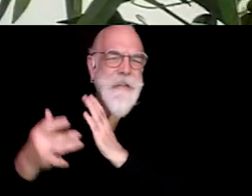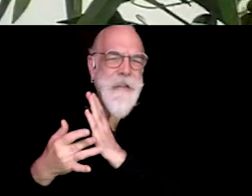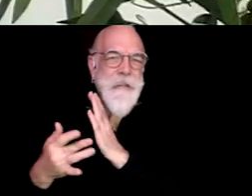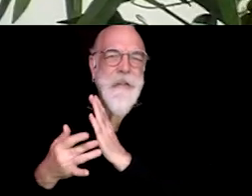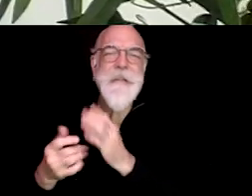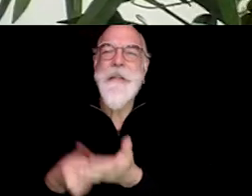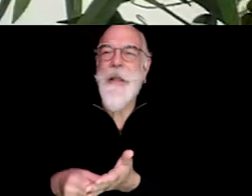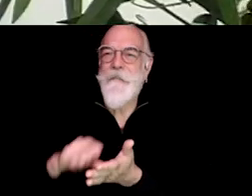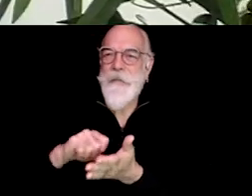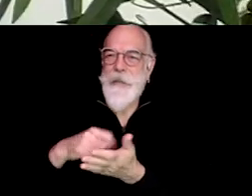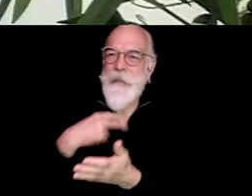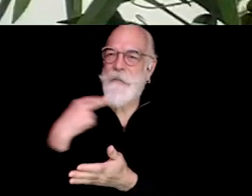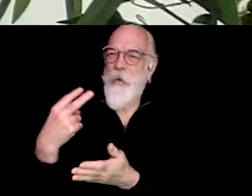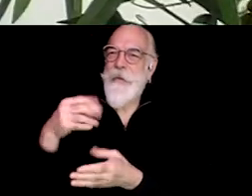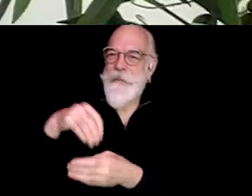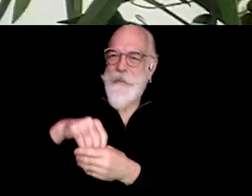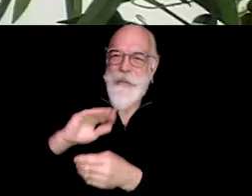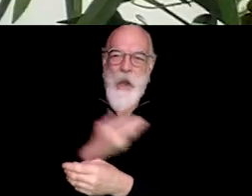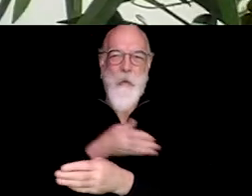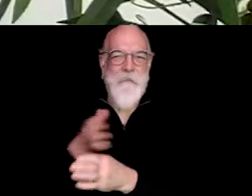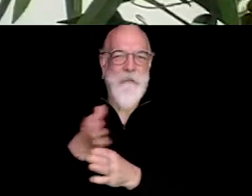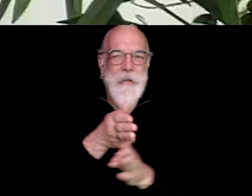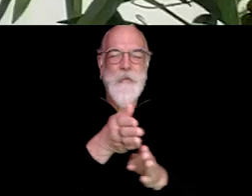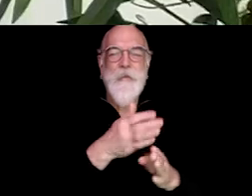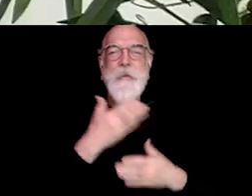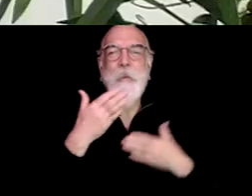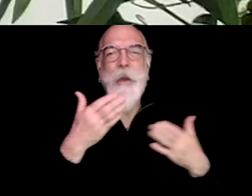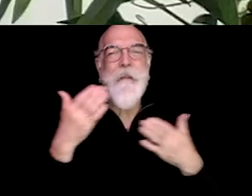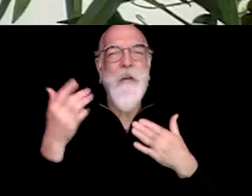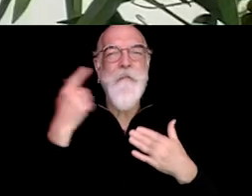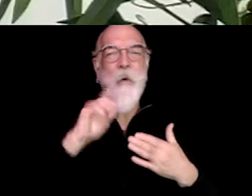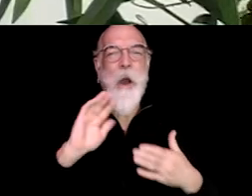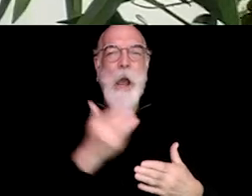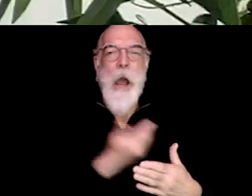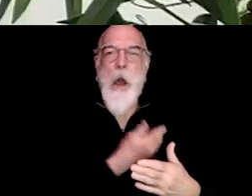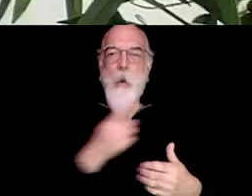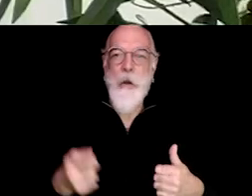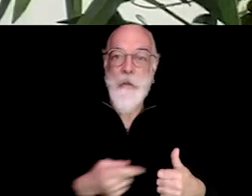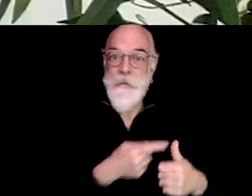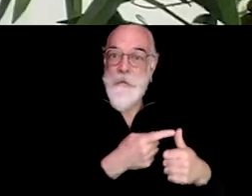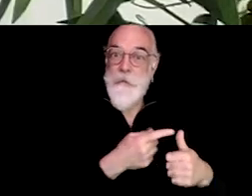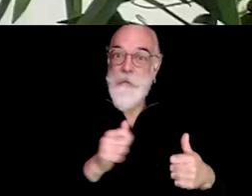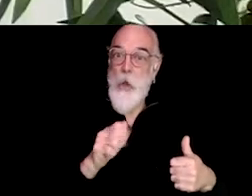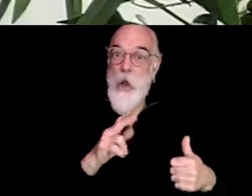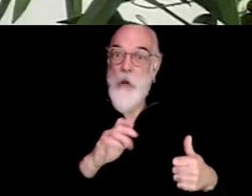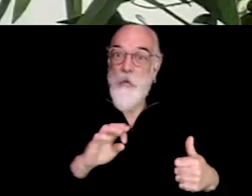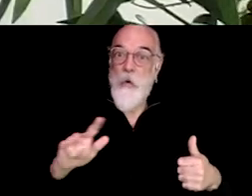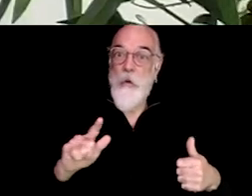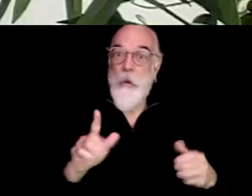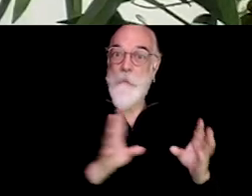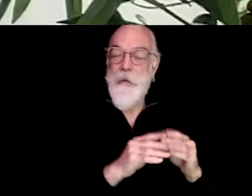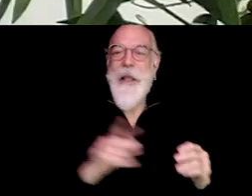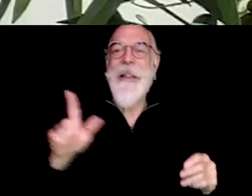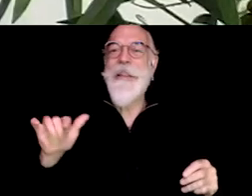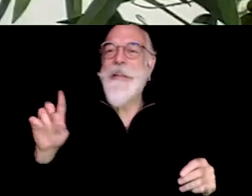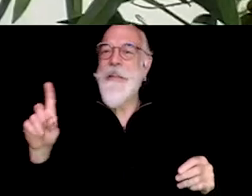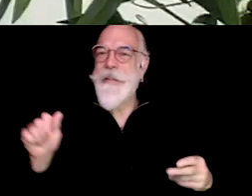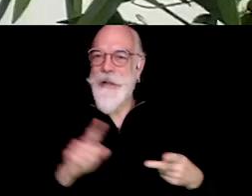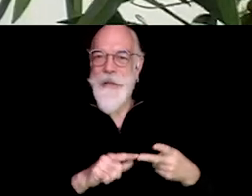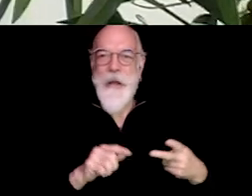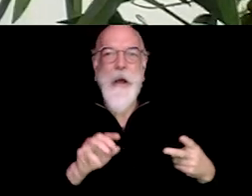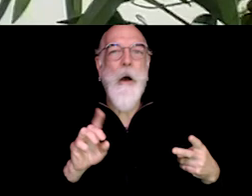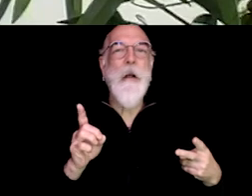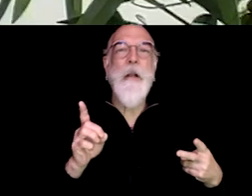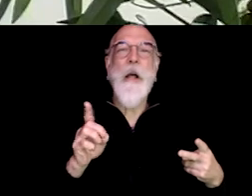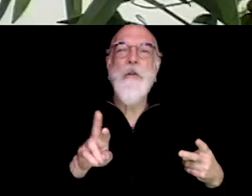in the field. We're so very grateful to our inaugural committee, our chair, Lydia Millett, Dr. Morgan Helene,